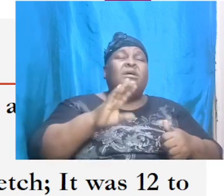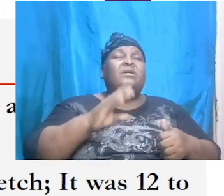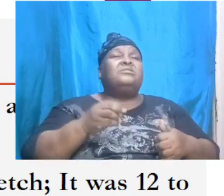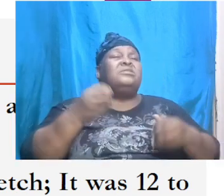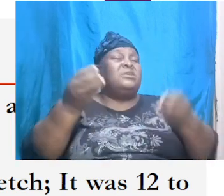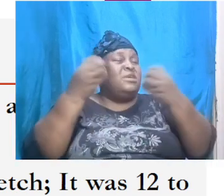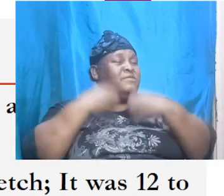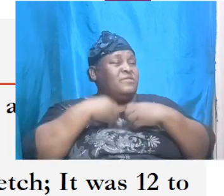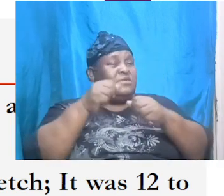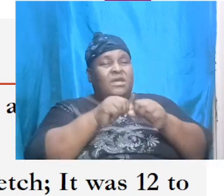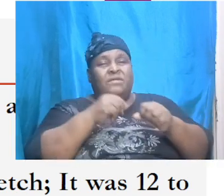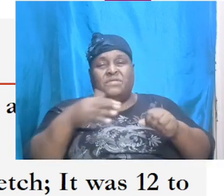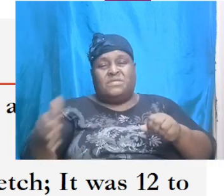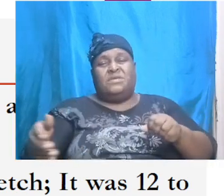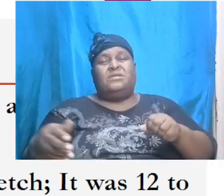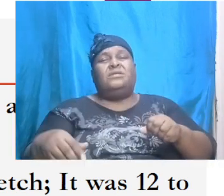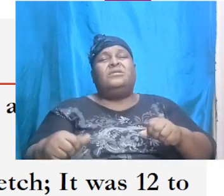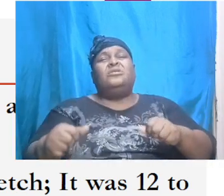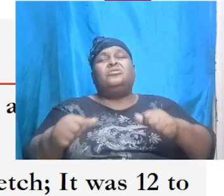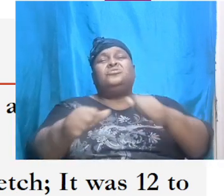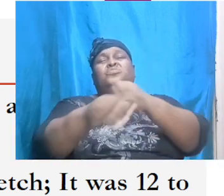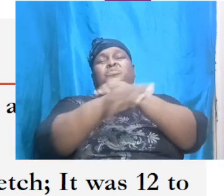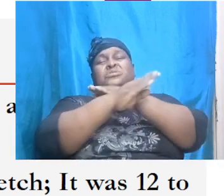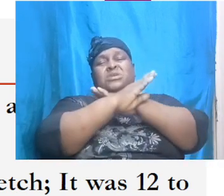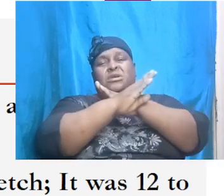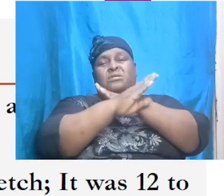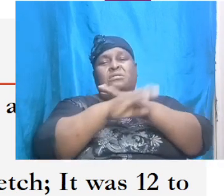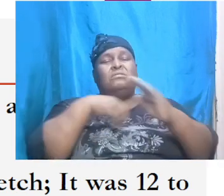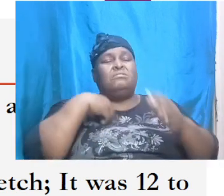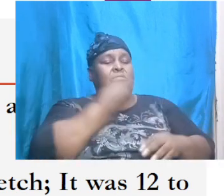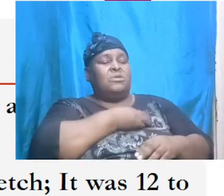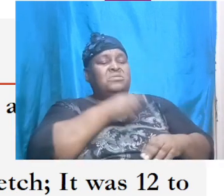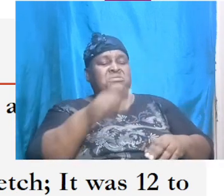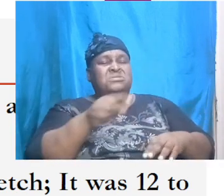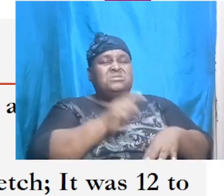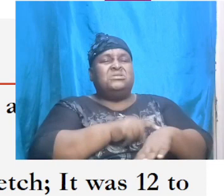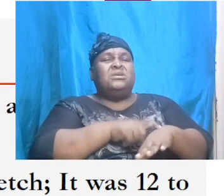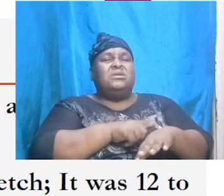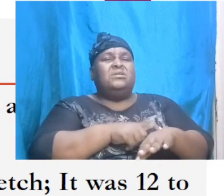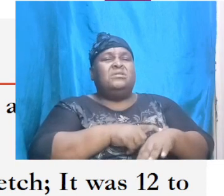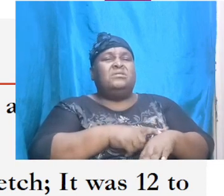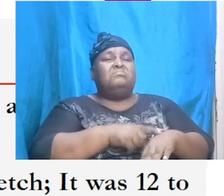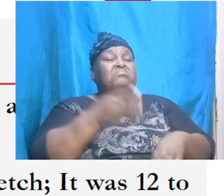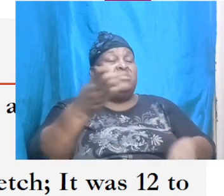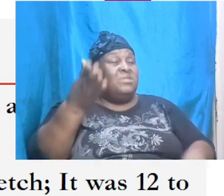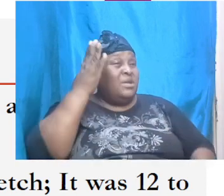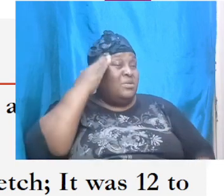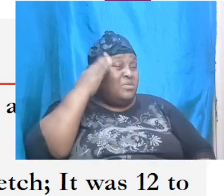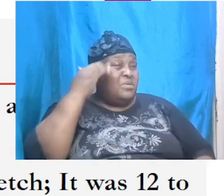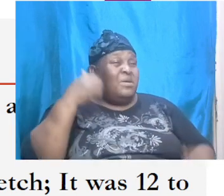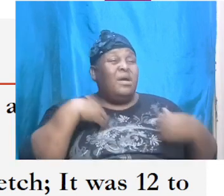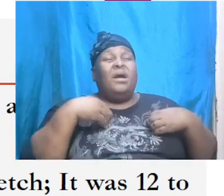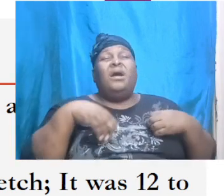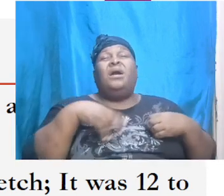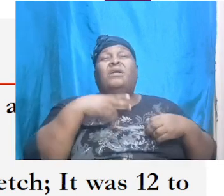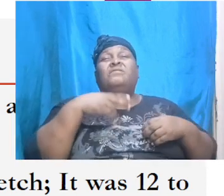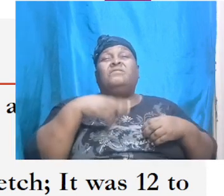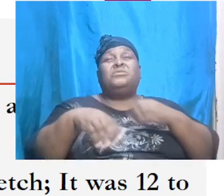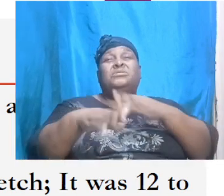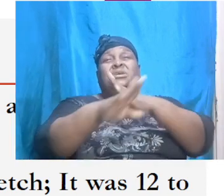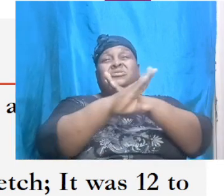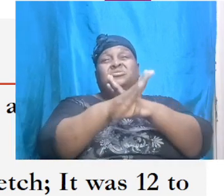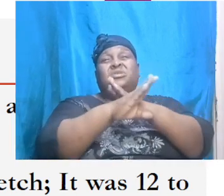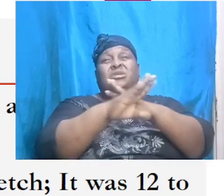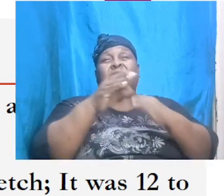in this time. So the heights gave them a superior advantage over the enemy. They knew that they had protection in their body sufficiently